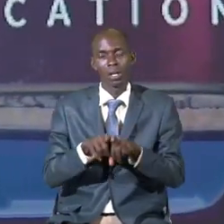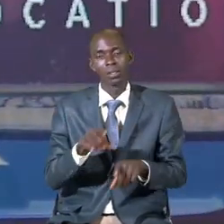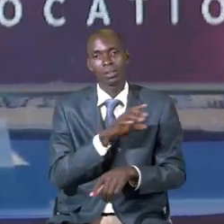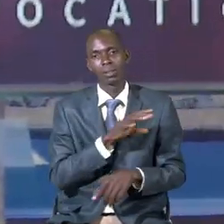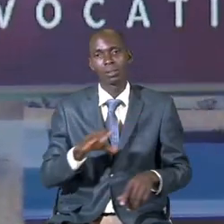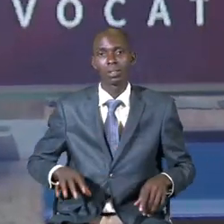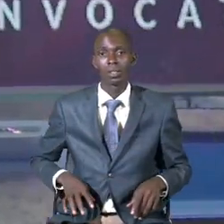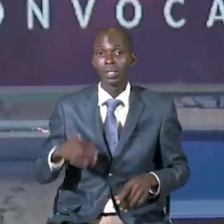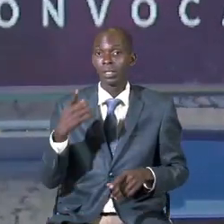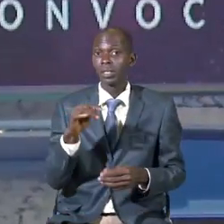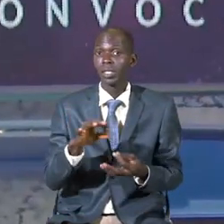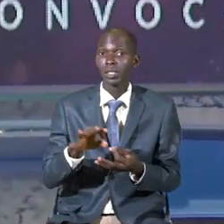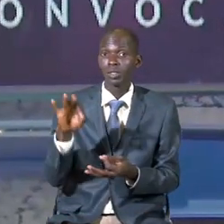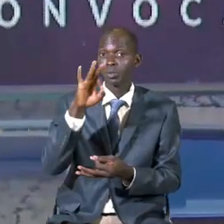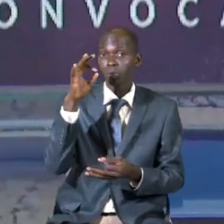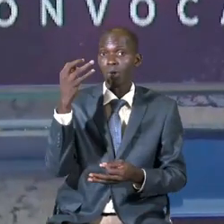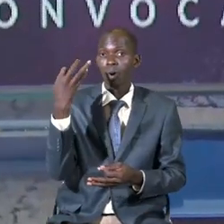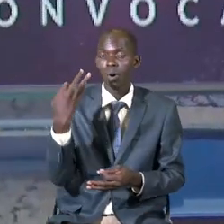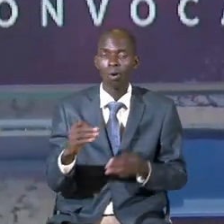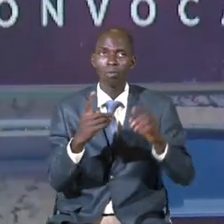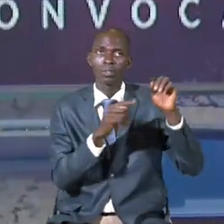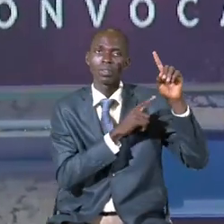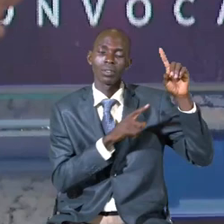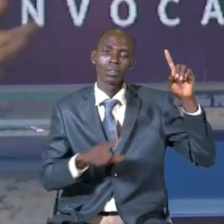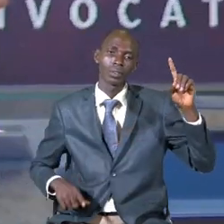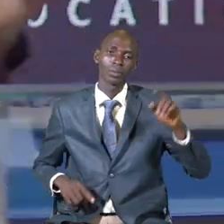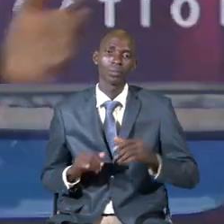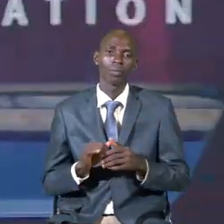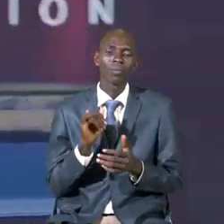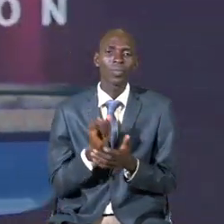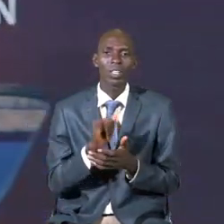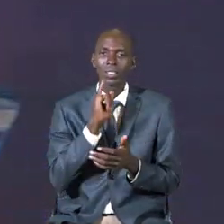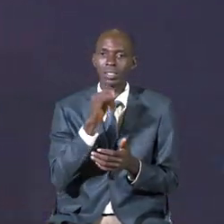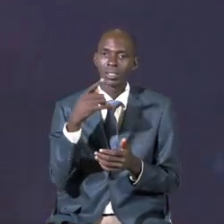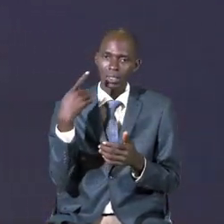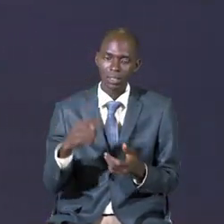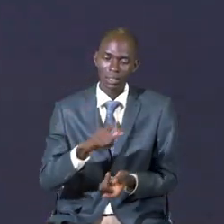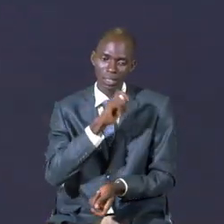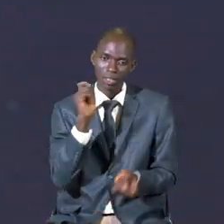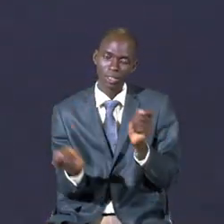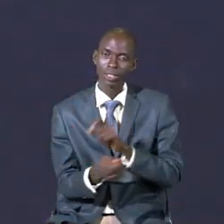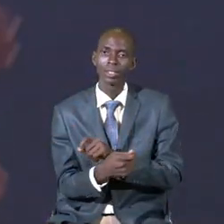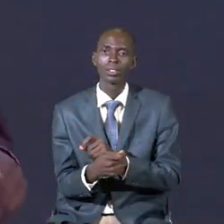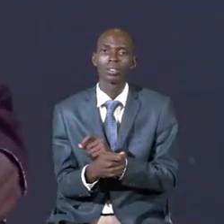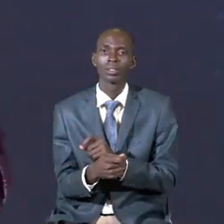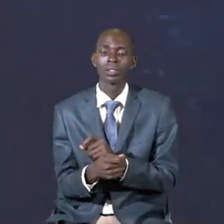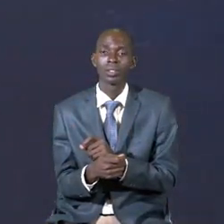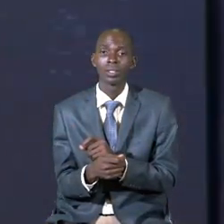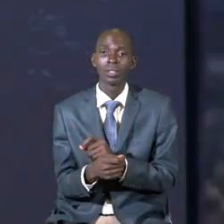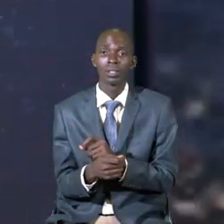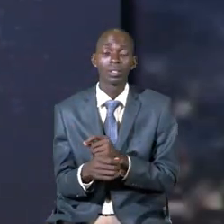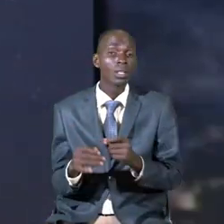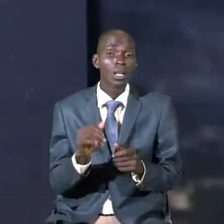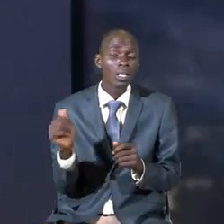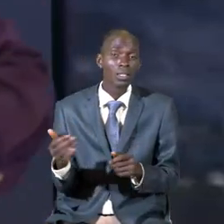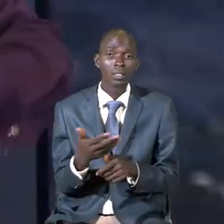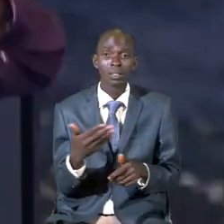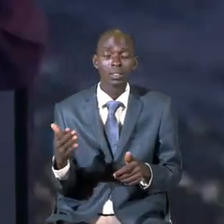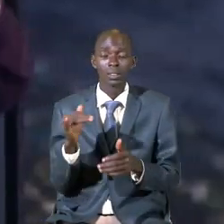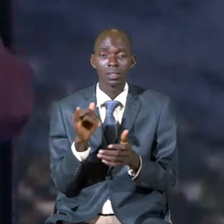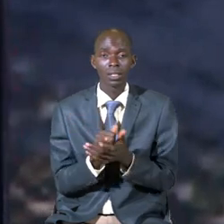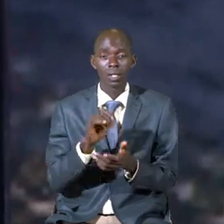spirit of the lord that's the transformation part of that anything that needs to change